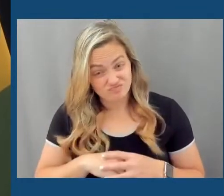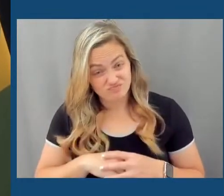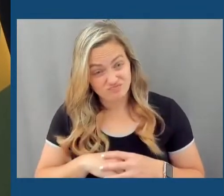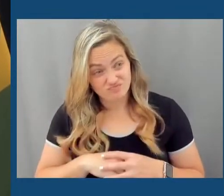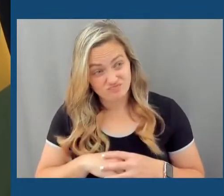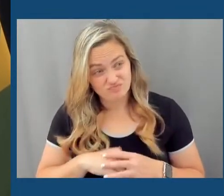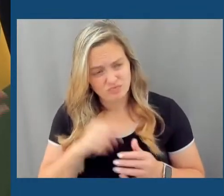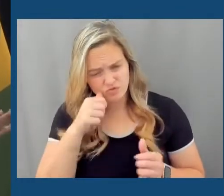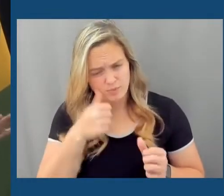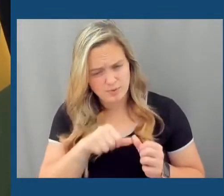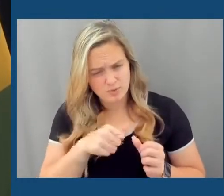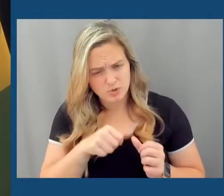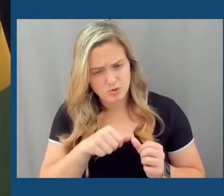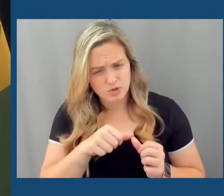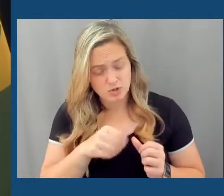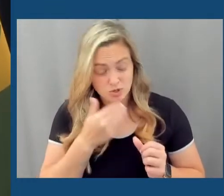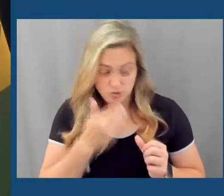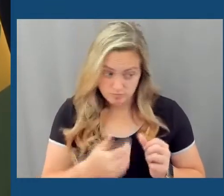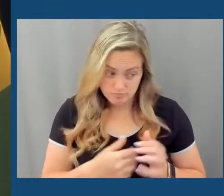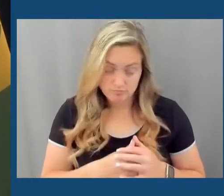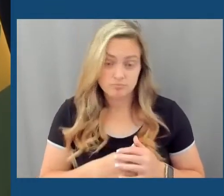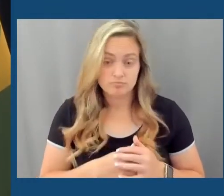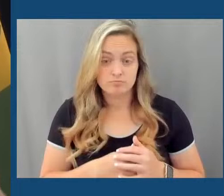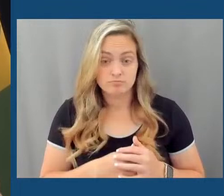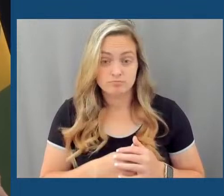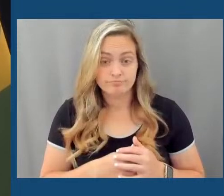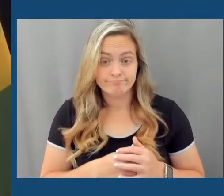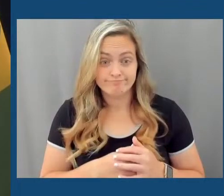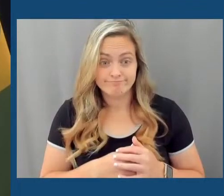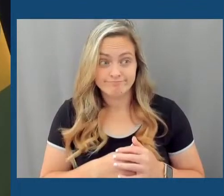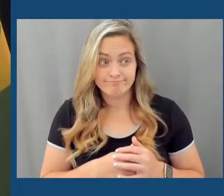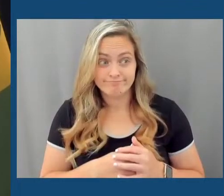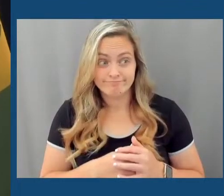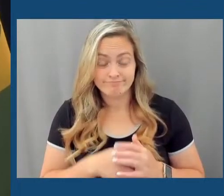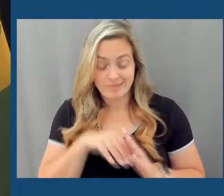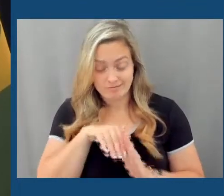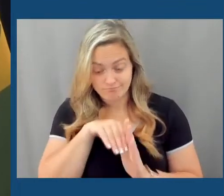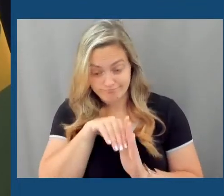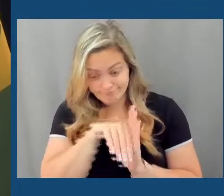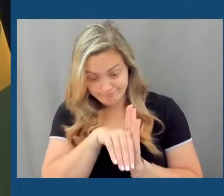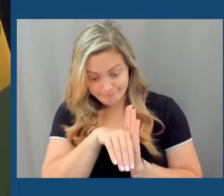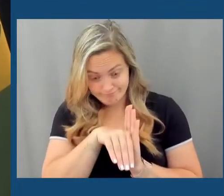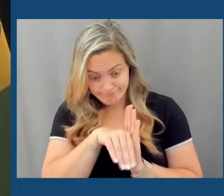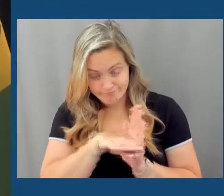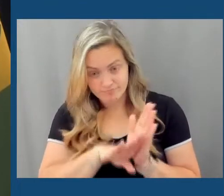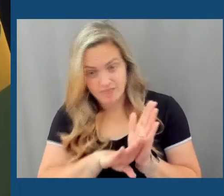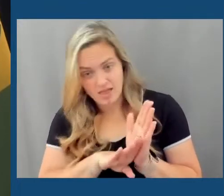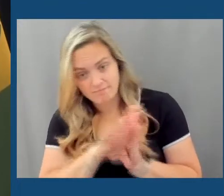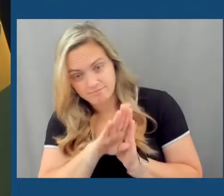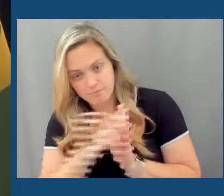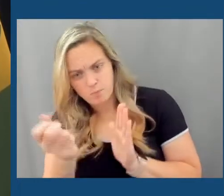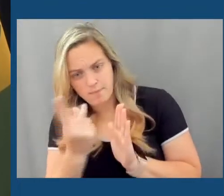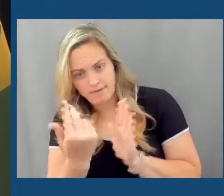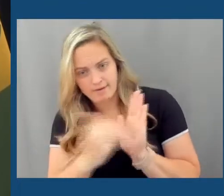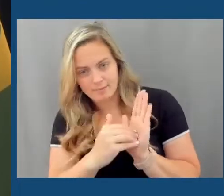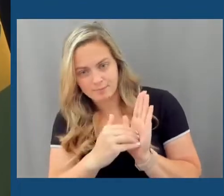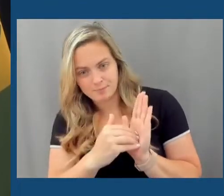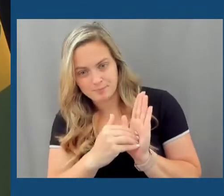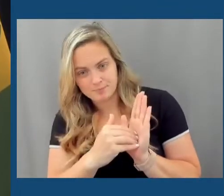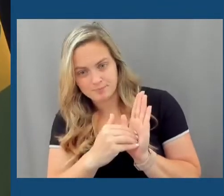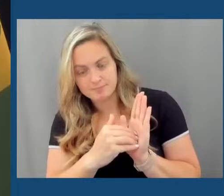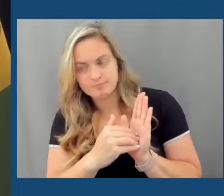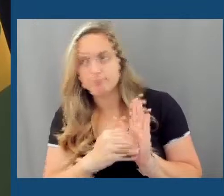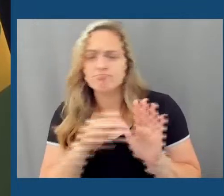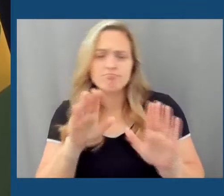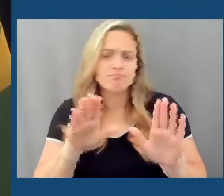remember the good, the decline, and now we have the comeback. And it is